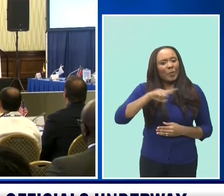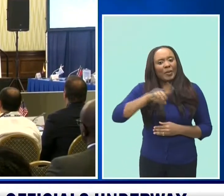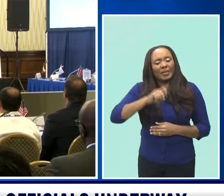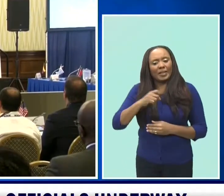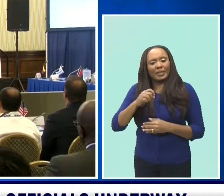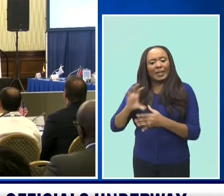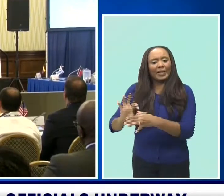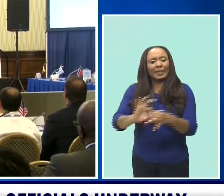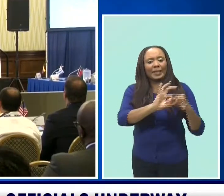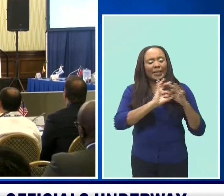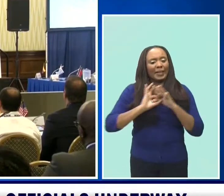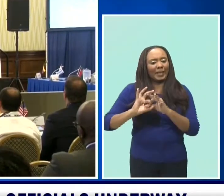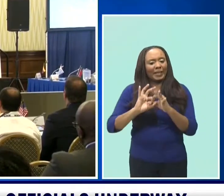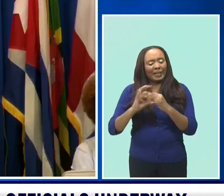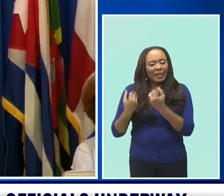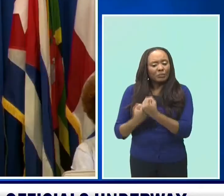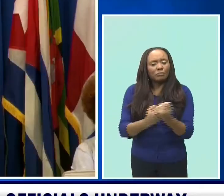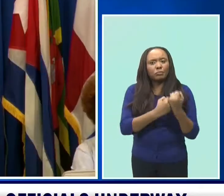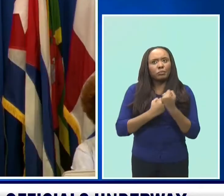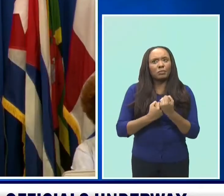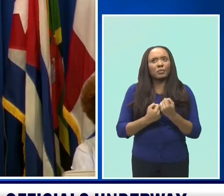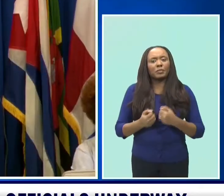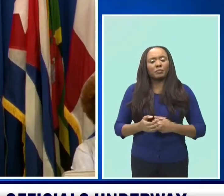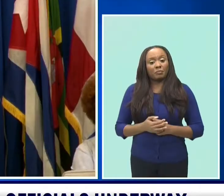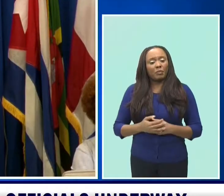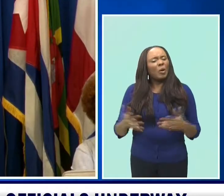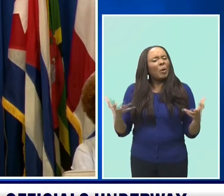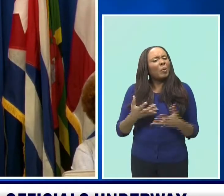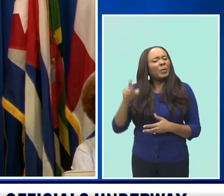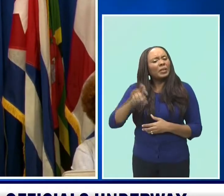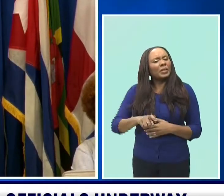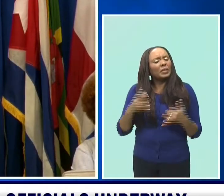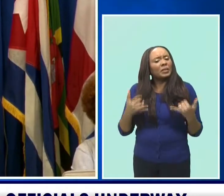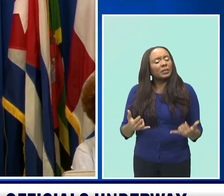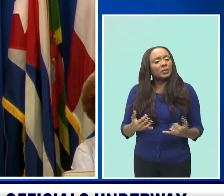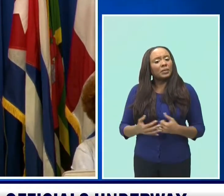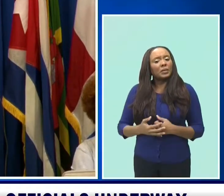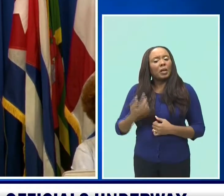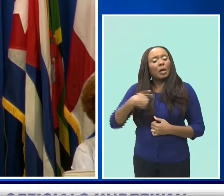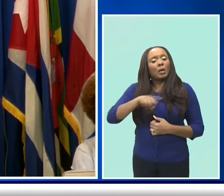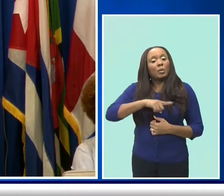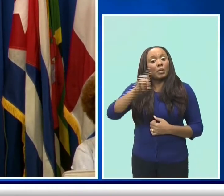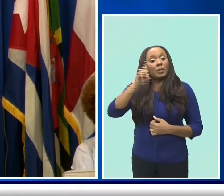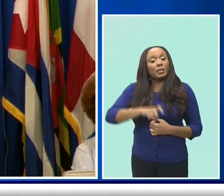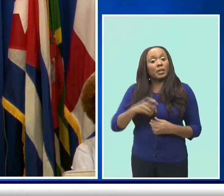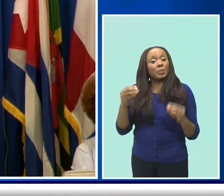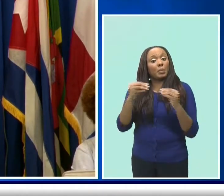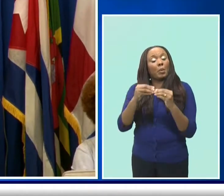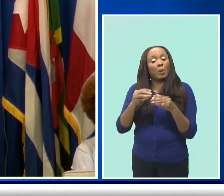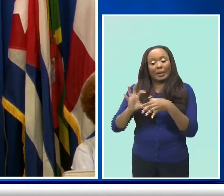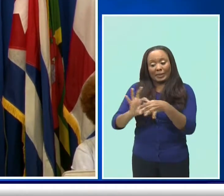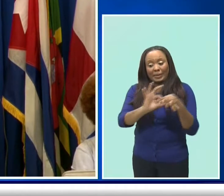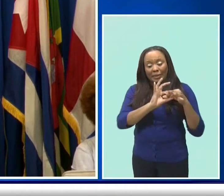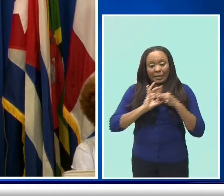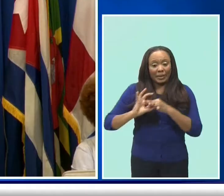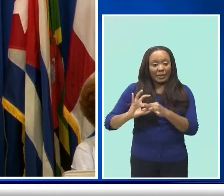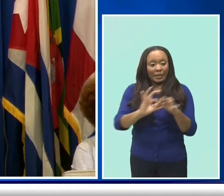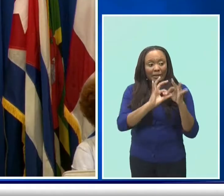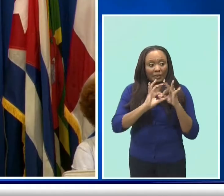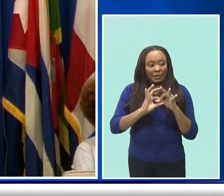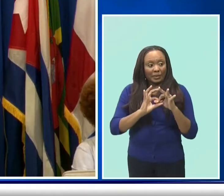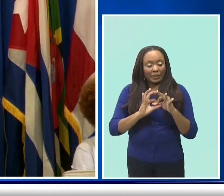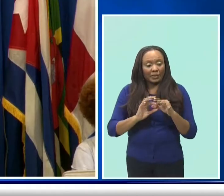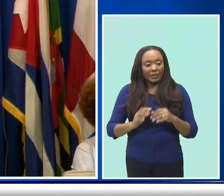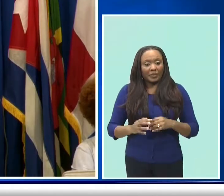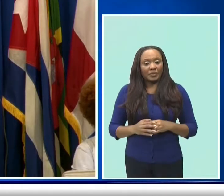to be craftsmen of our fate. What is needed now is greater cooperation amongst ourselves. We can